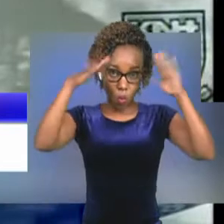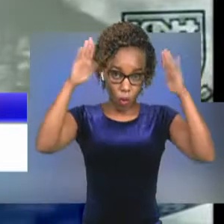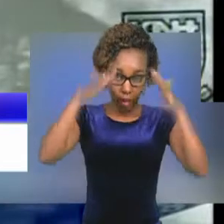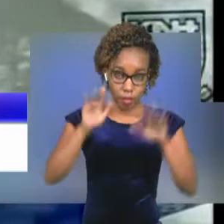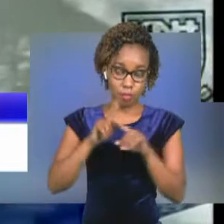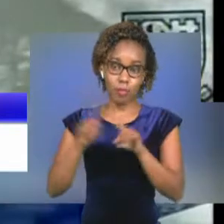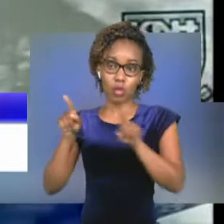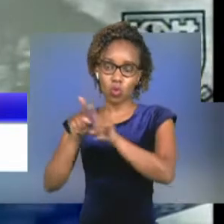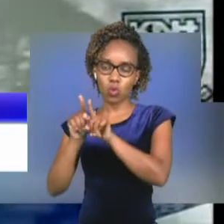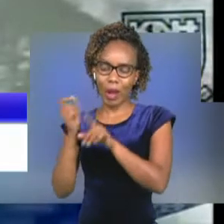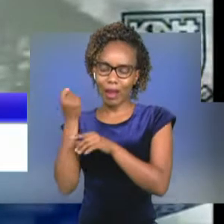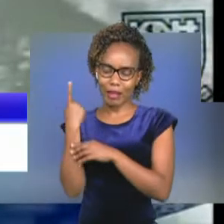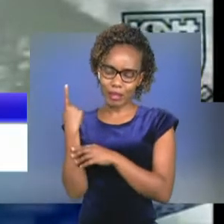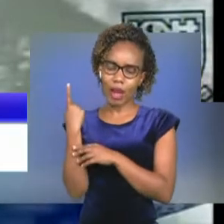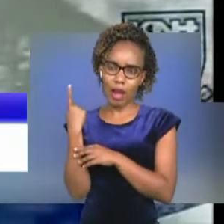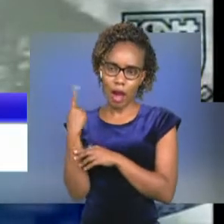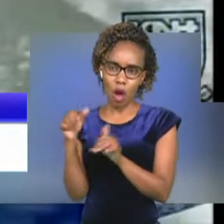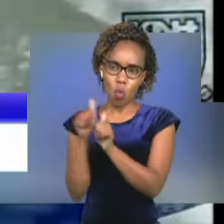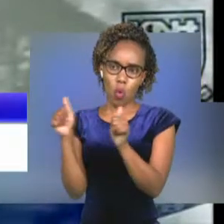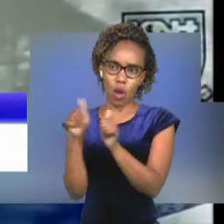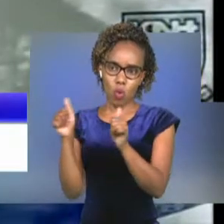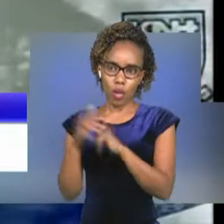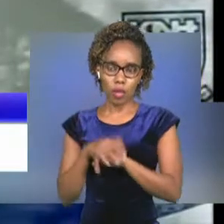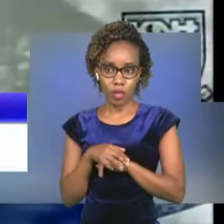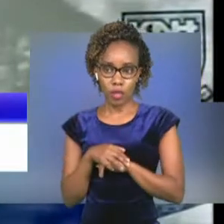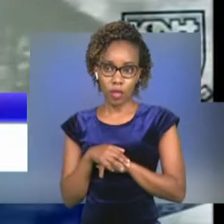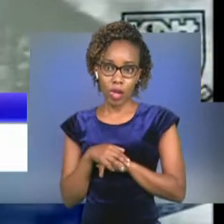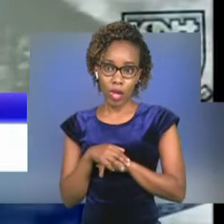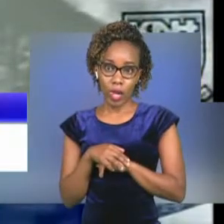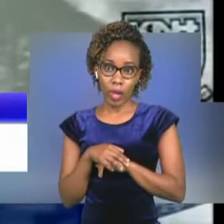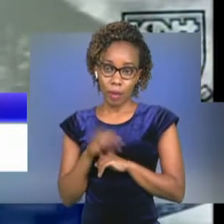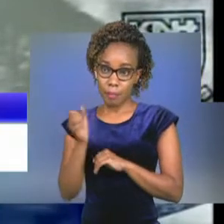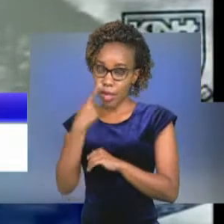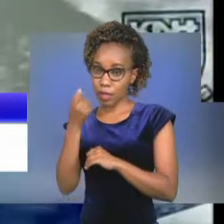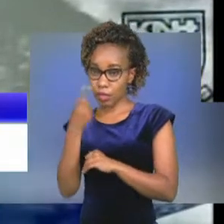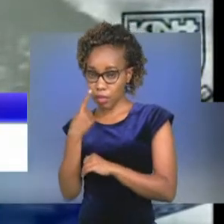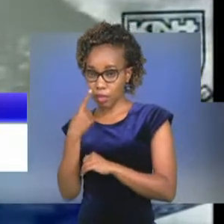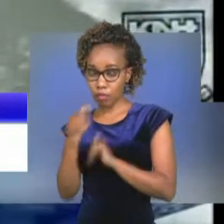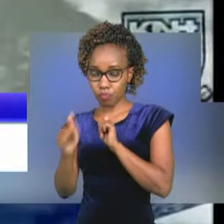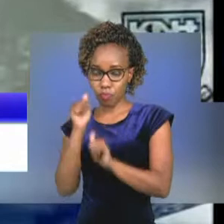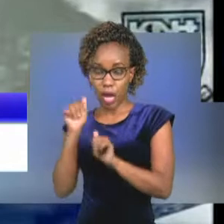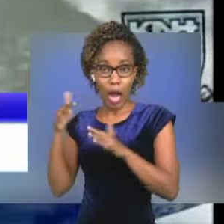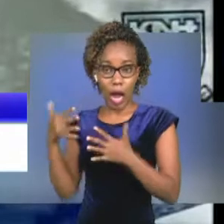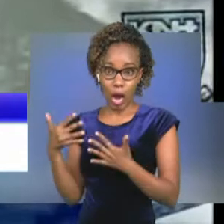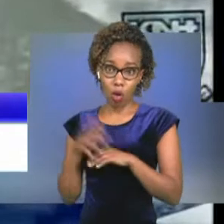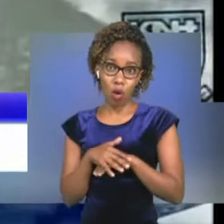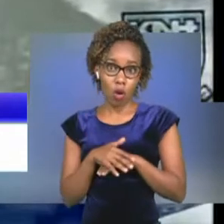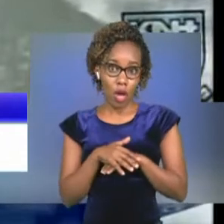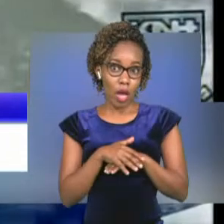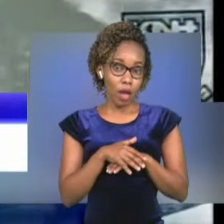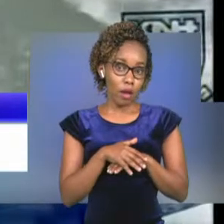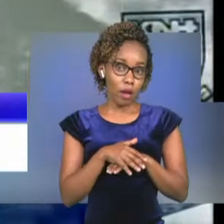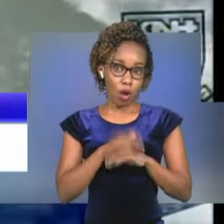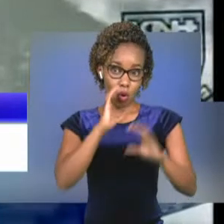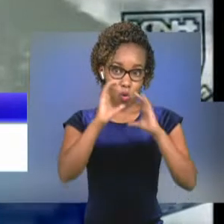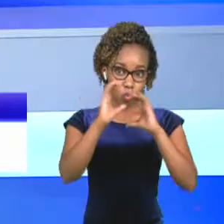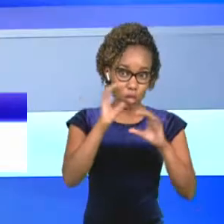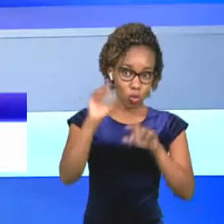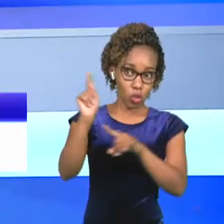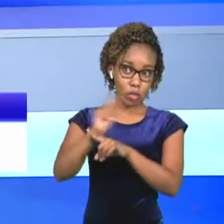but also to understand antimicrobial resistance through effective communication, education, and